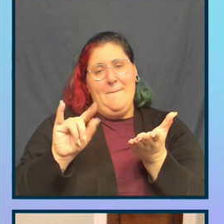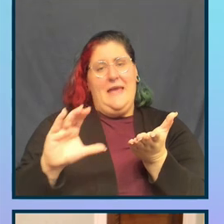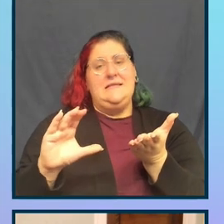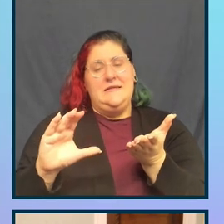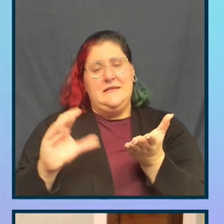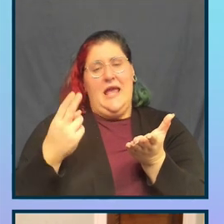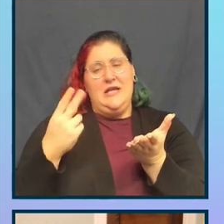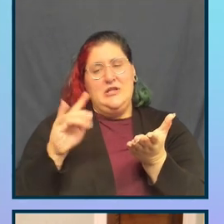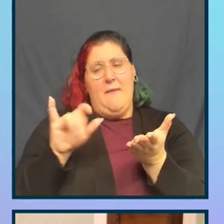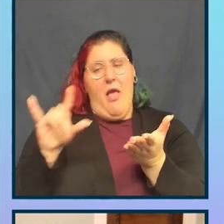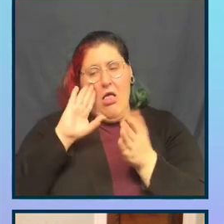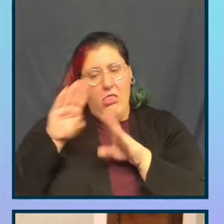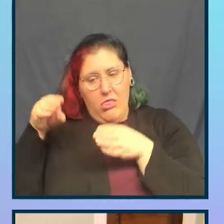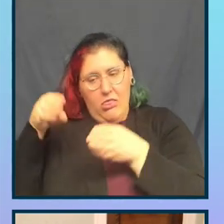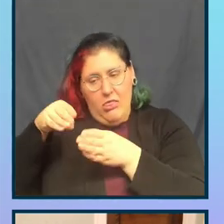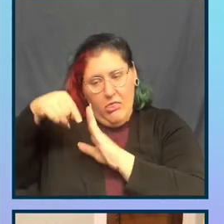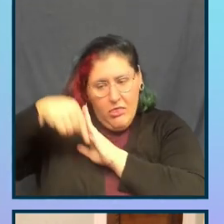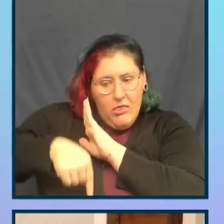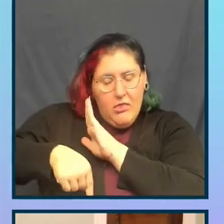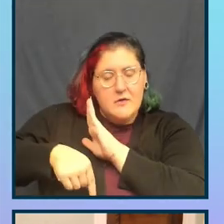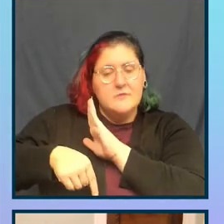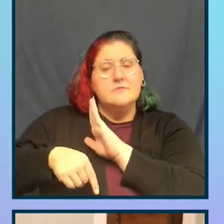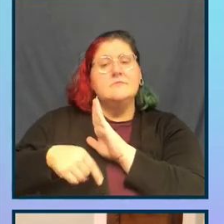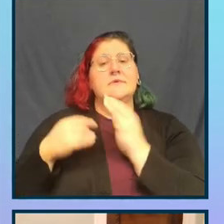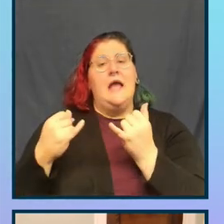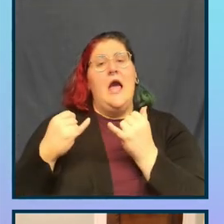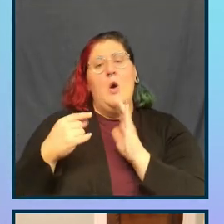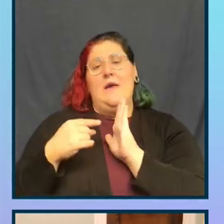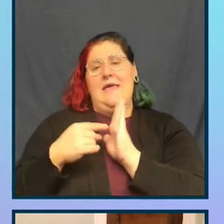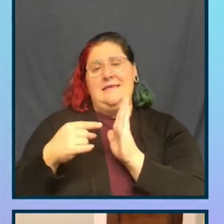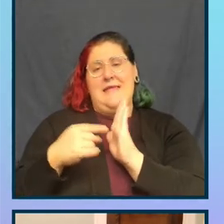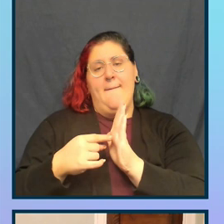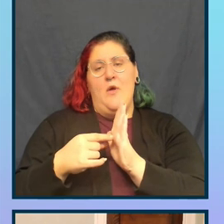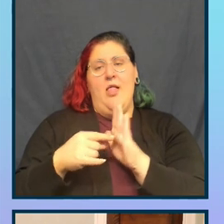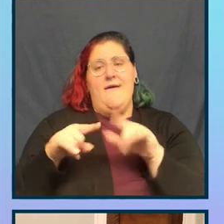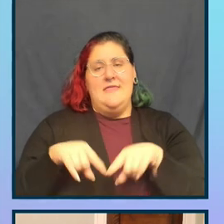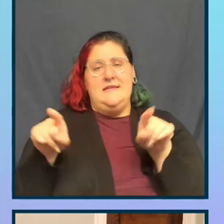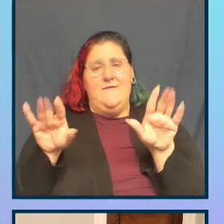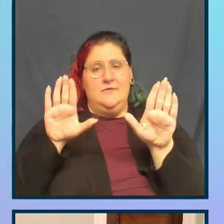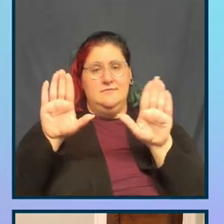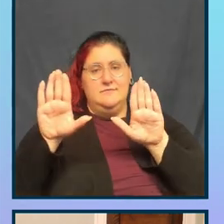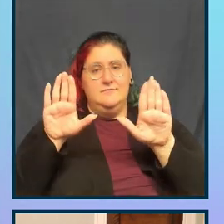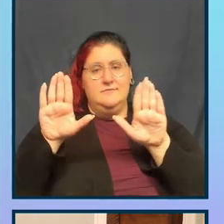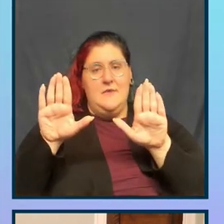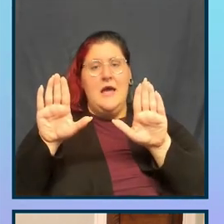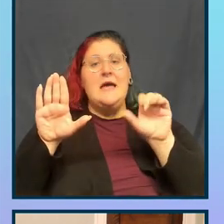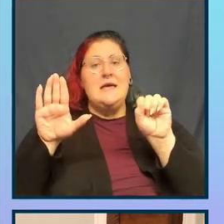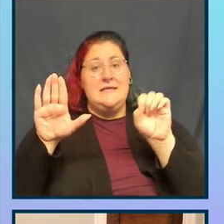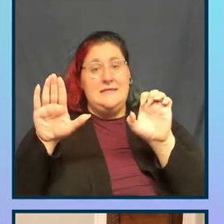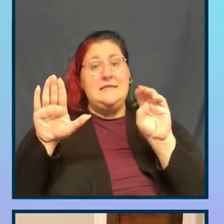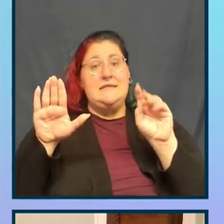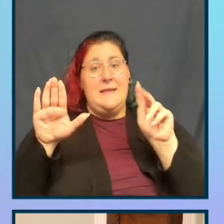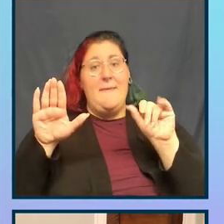So let's dive into an example of semantic versus non-semantic HTML. It's obviously,